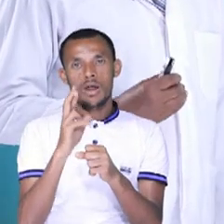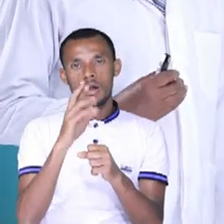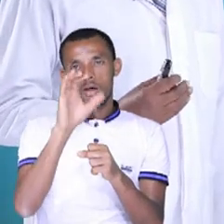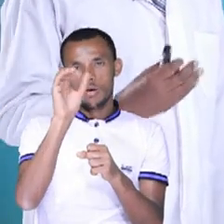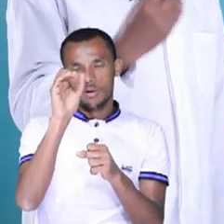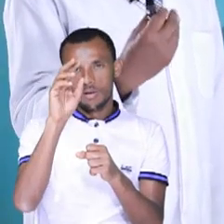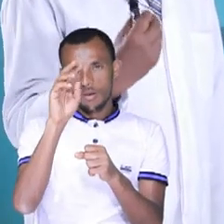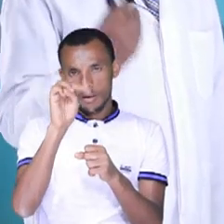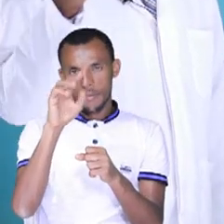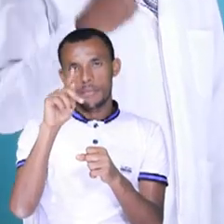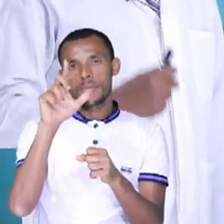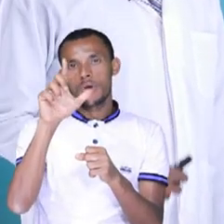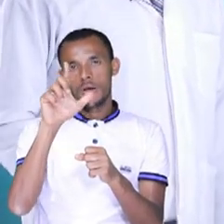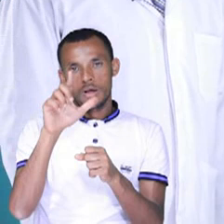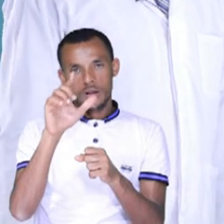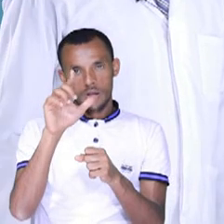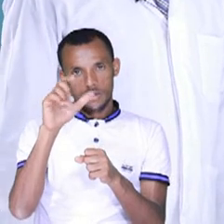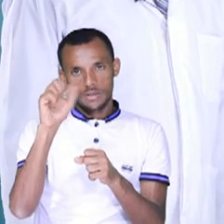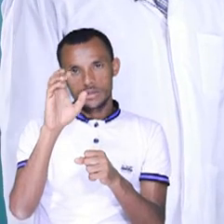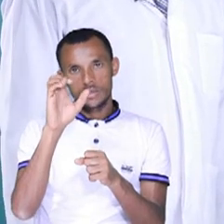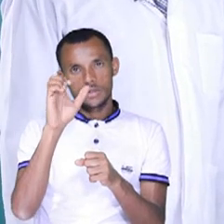compulsory, he left with 6 questions.